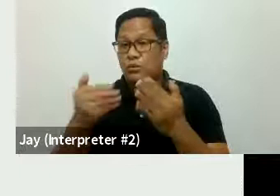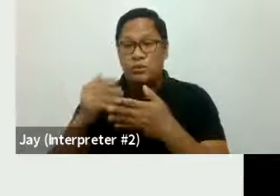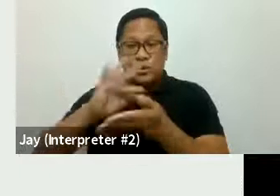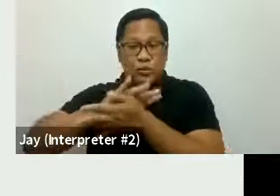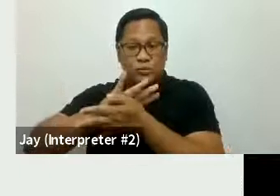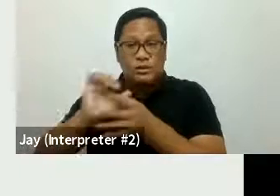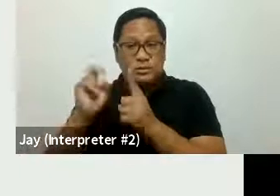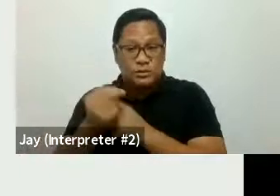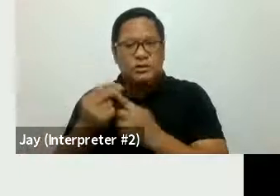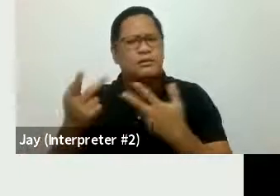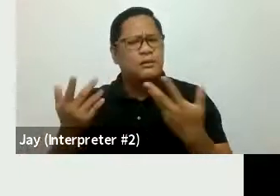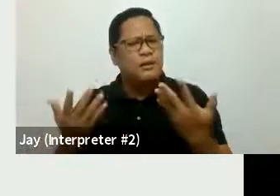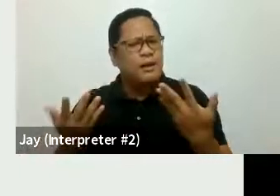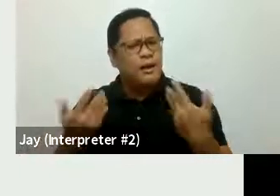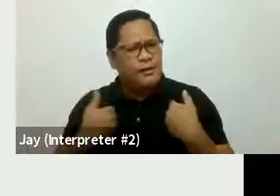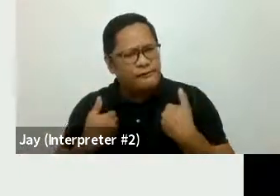situation has probably